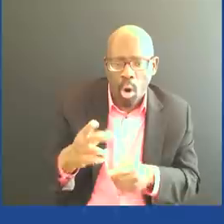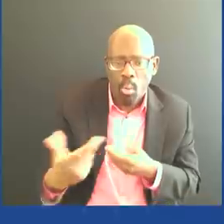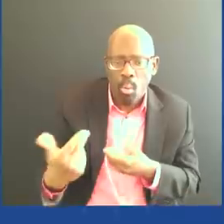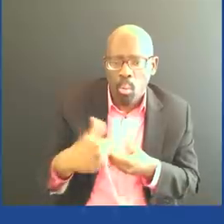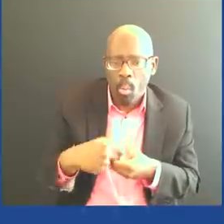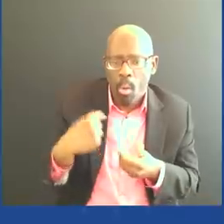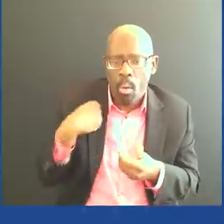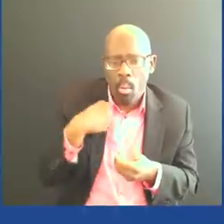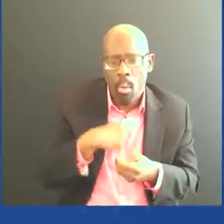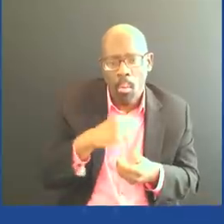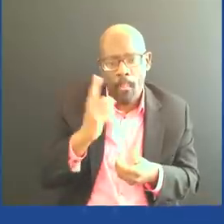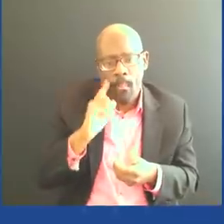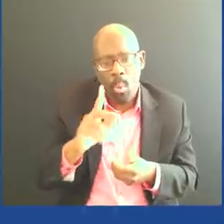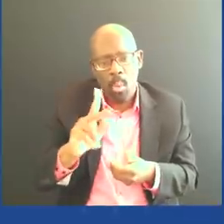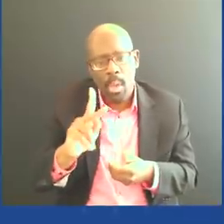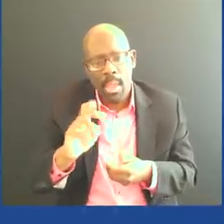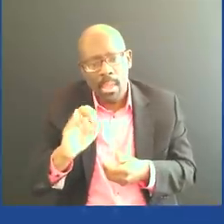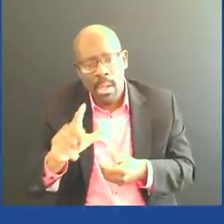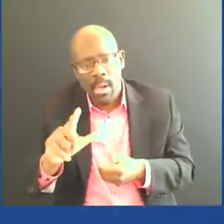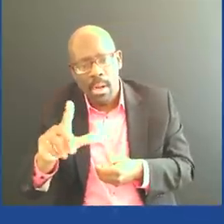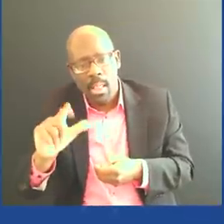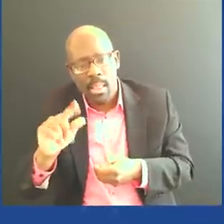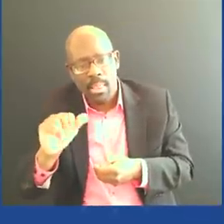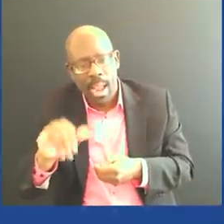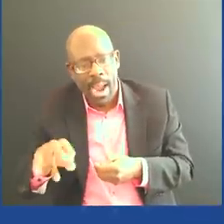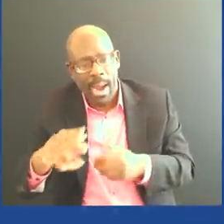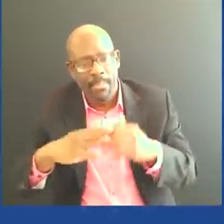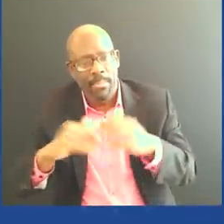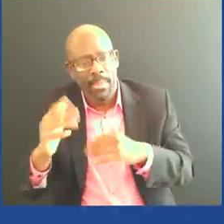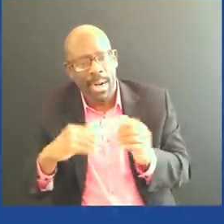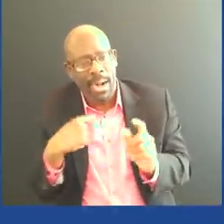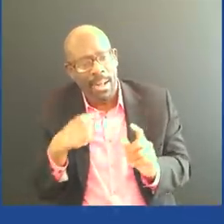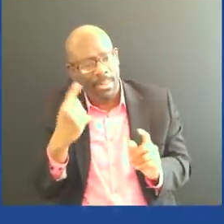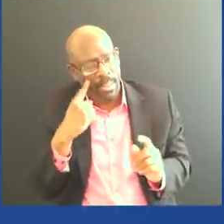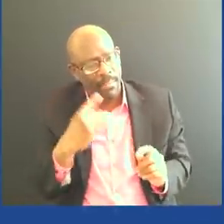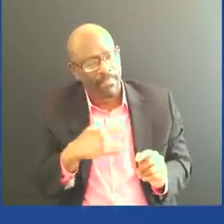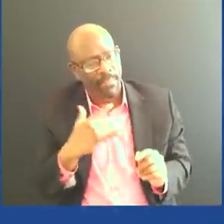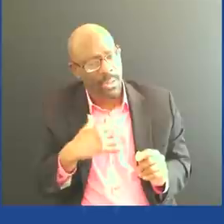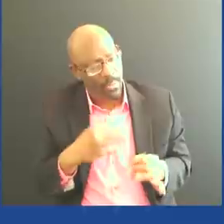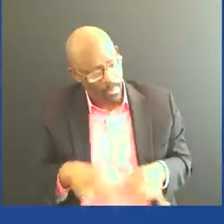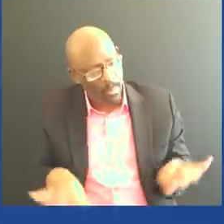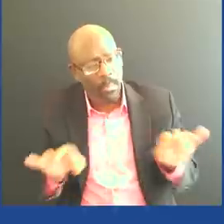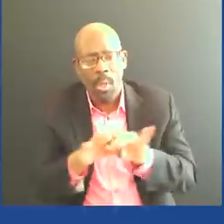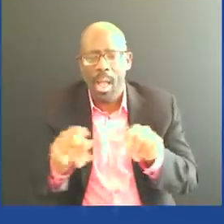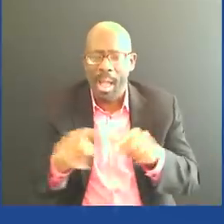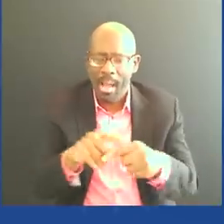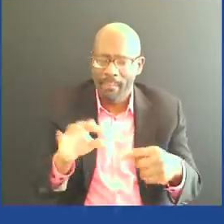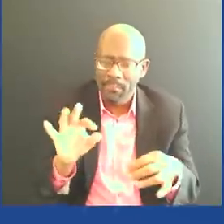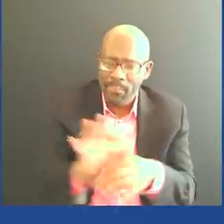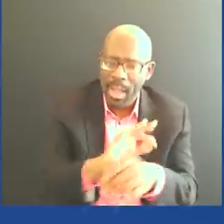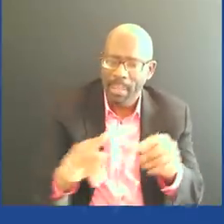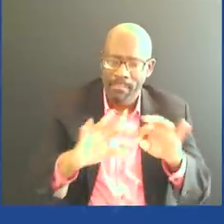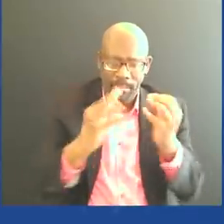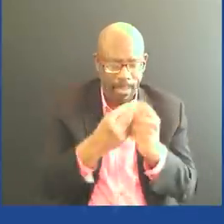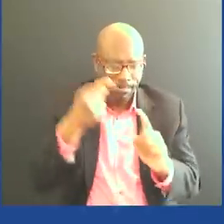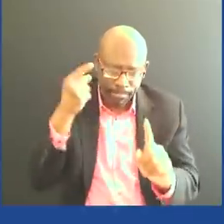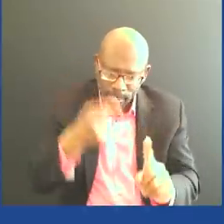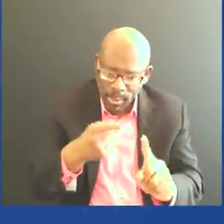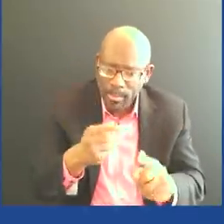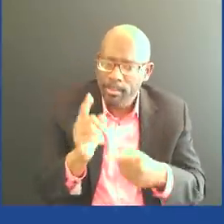connection that our family has to service then. And it was such a special moment for both of us. Then